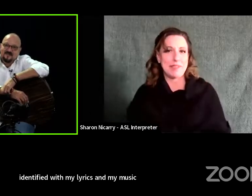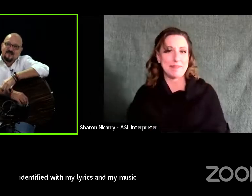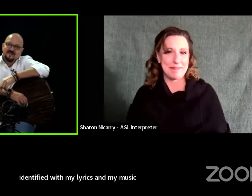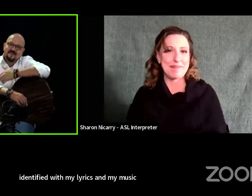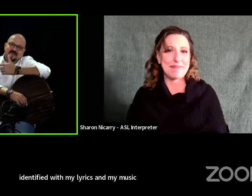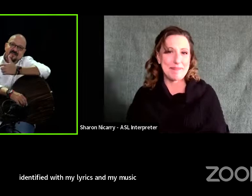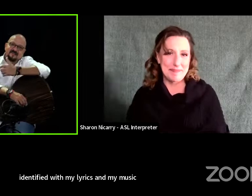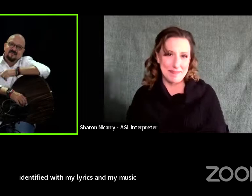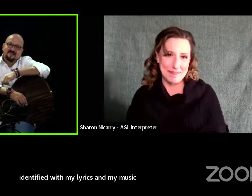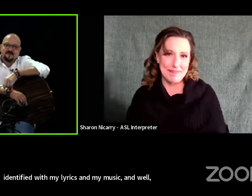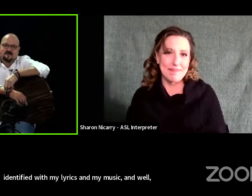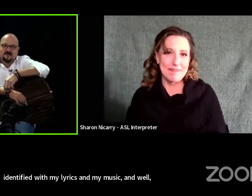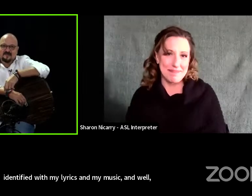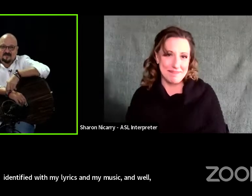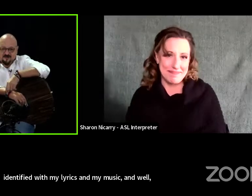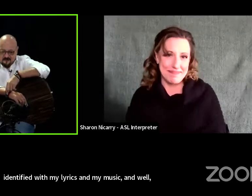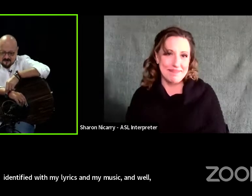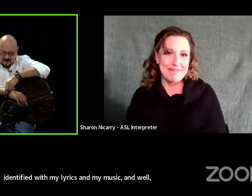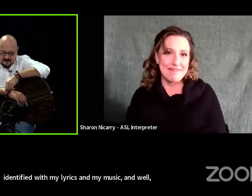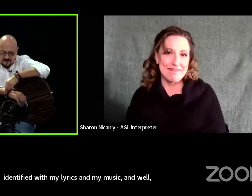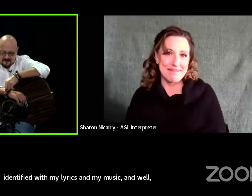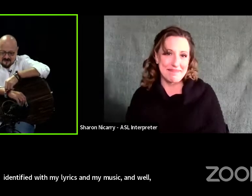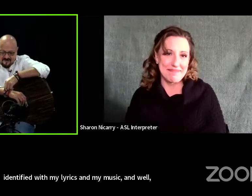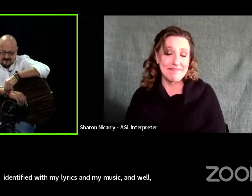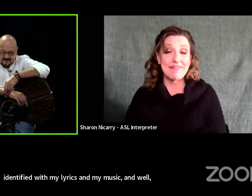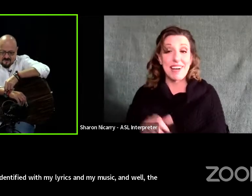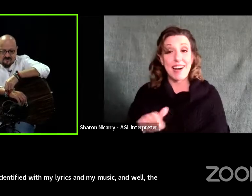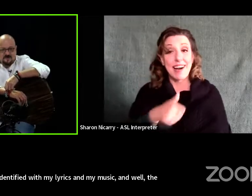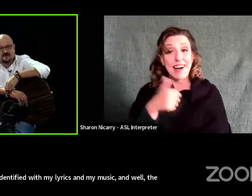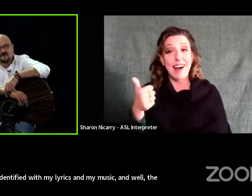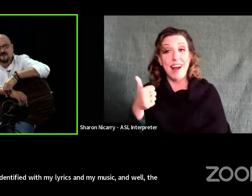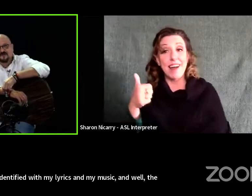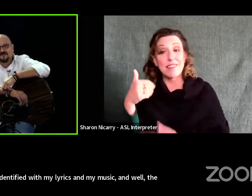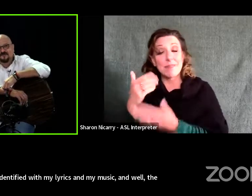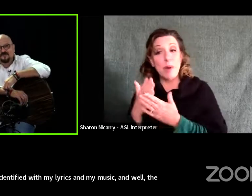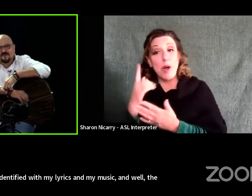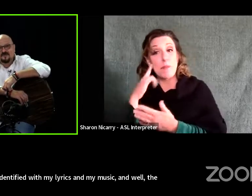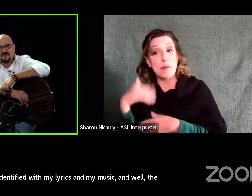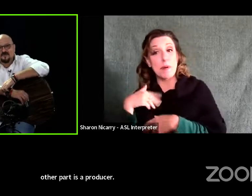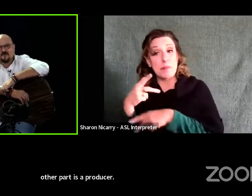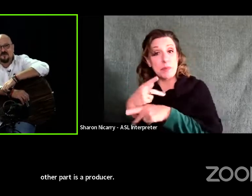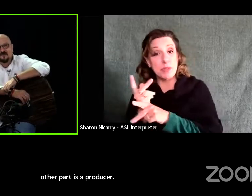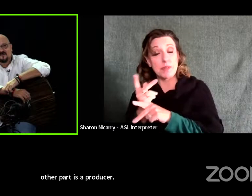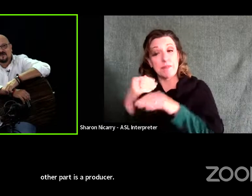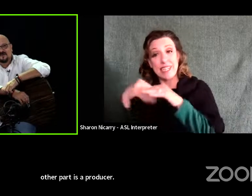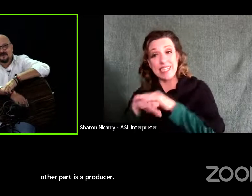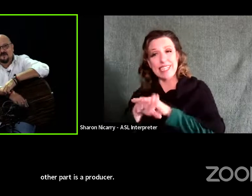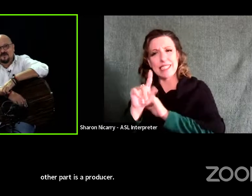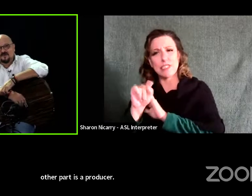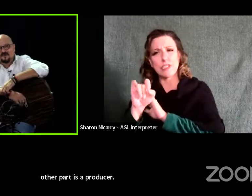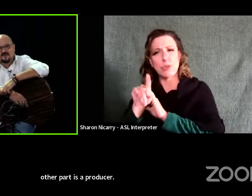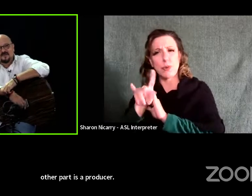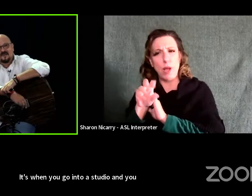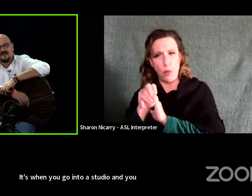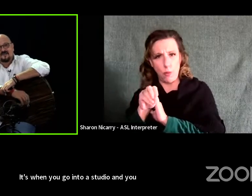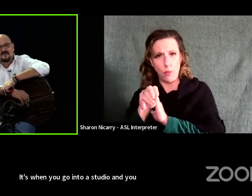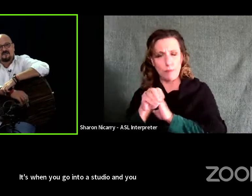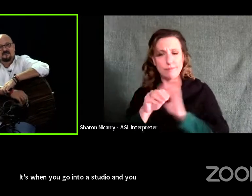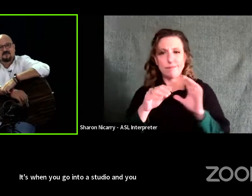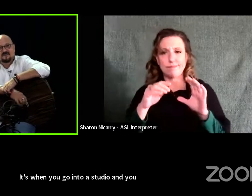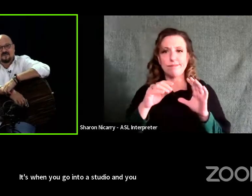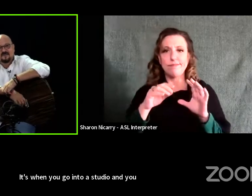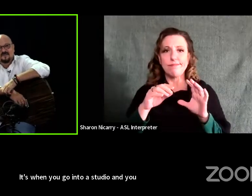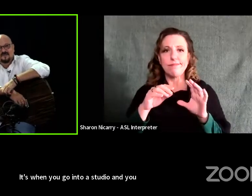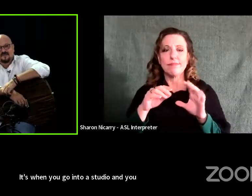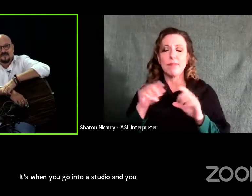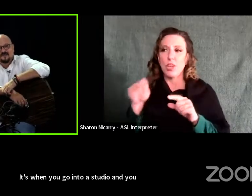And well, the other part as a producer, it's when you go into a studio and you try to design an